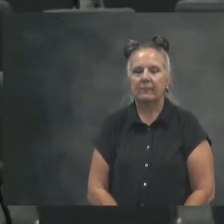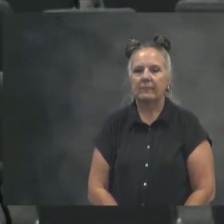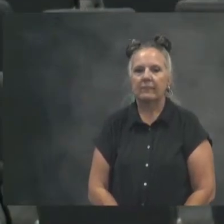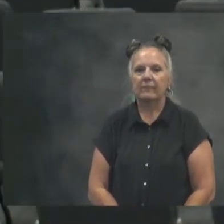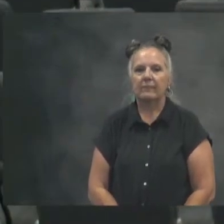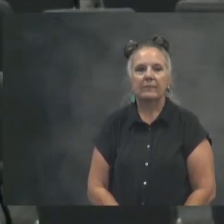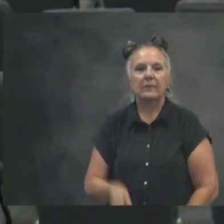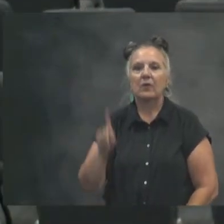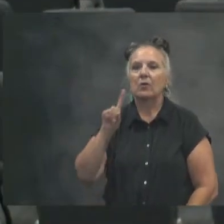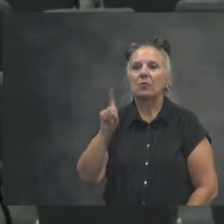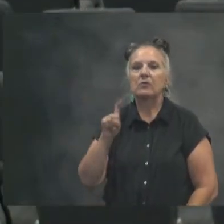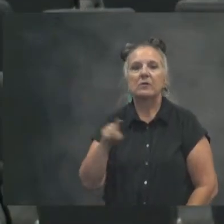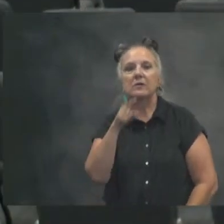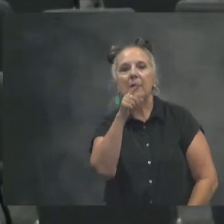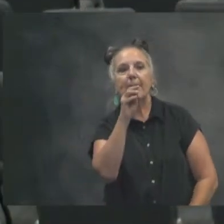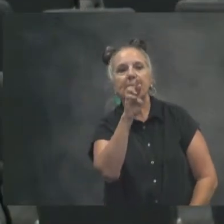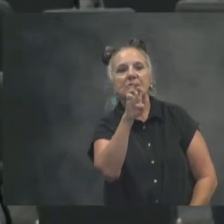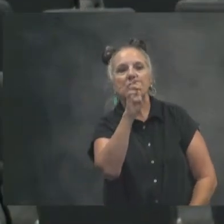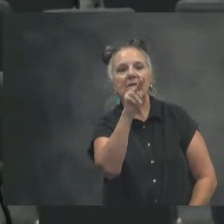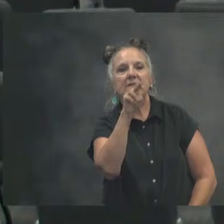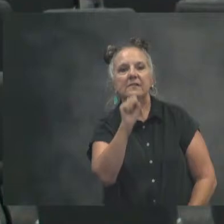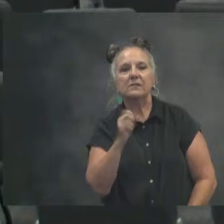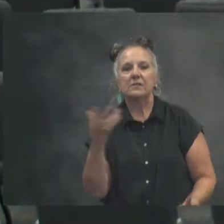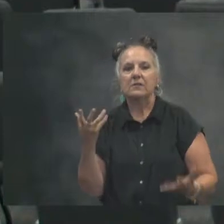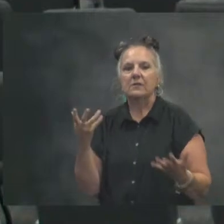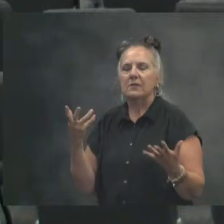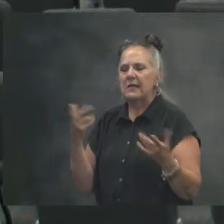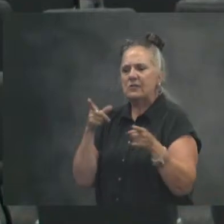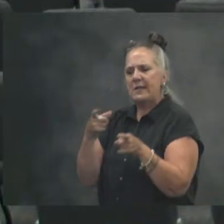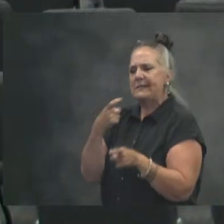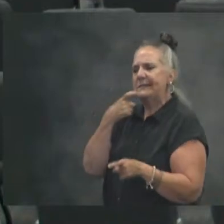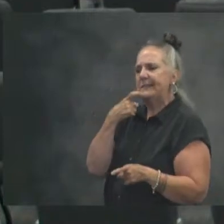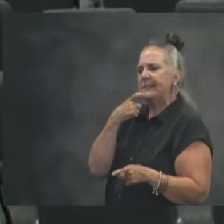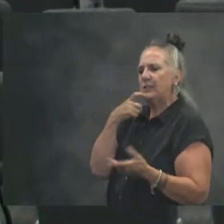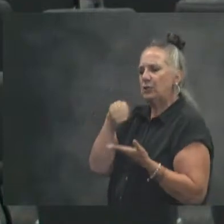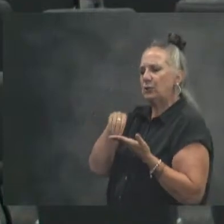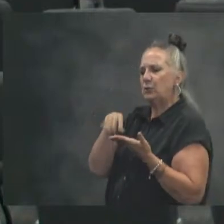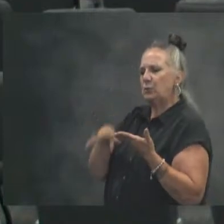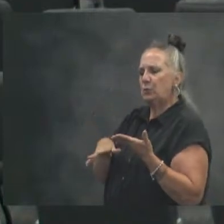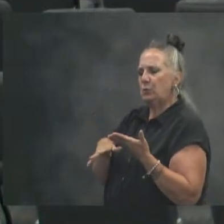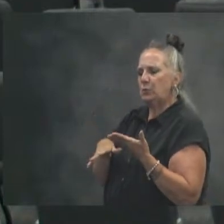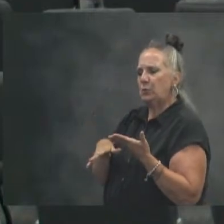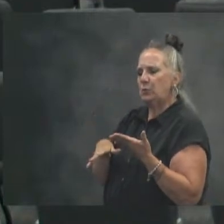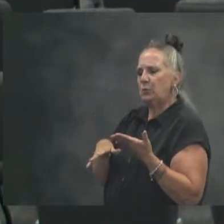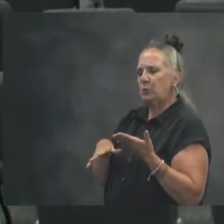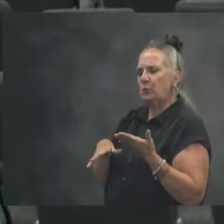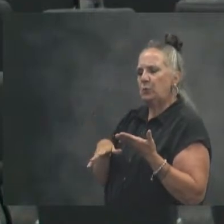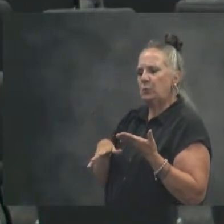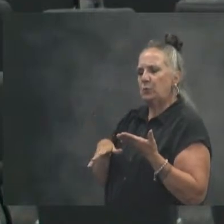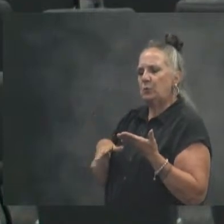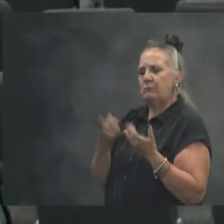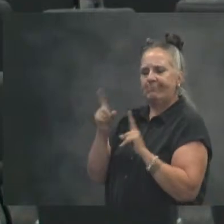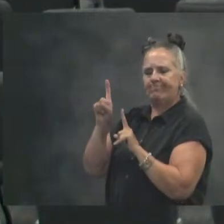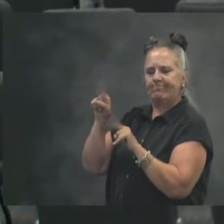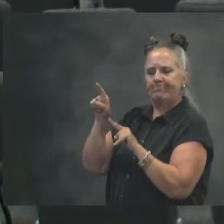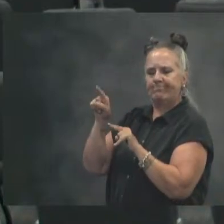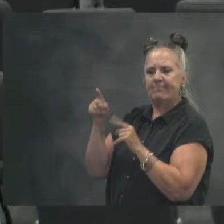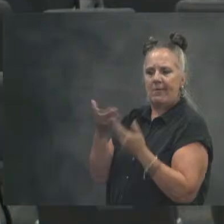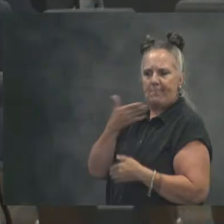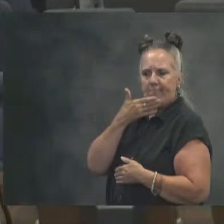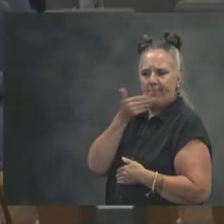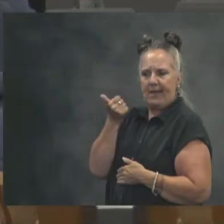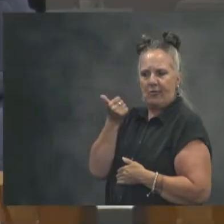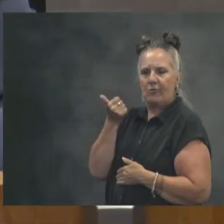Any other questions? Mr. Evans? So they made the claim that the students' attendance is